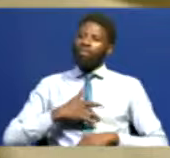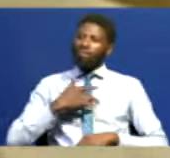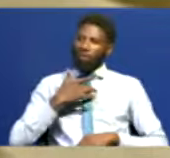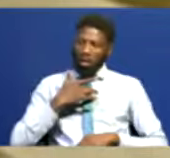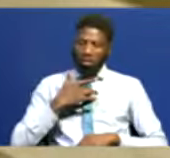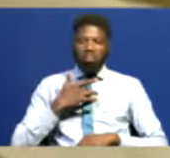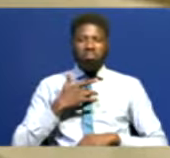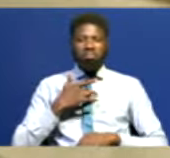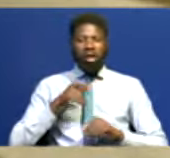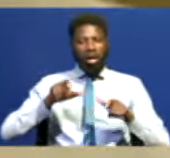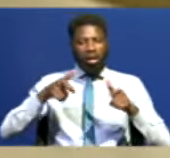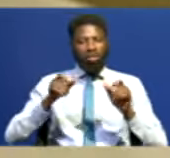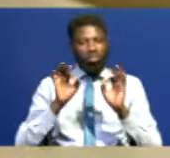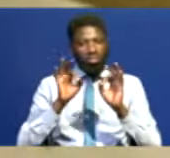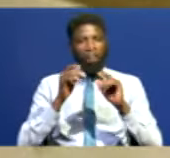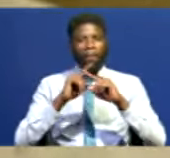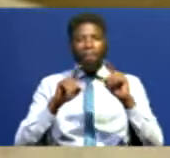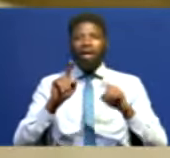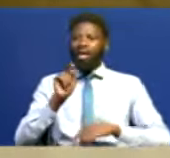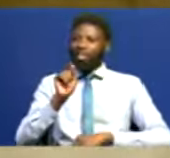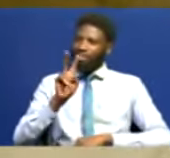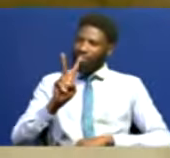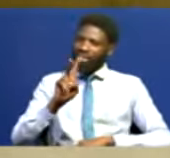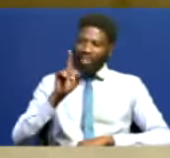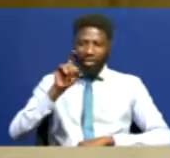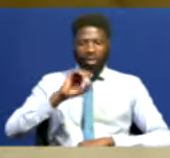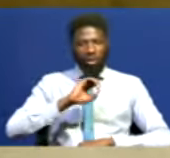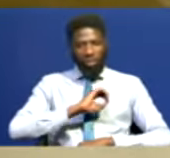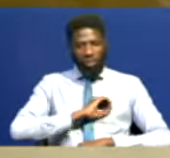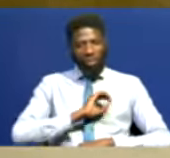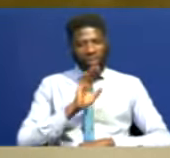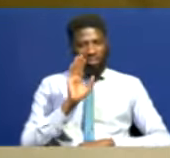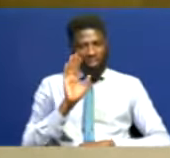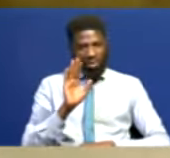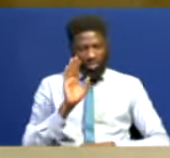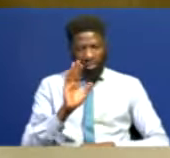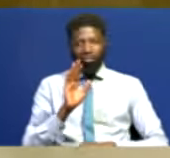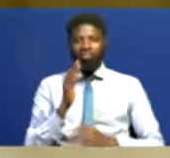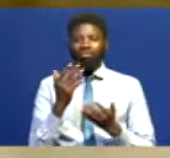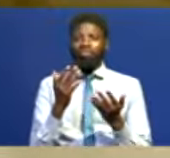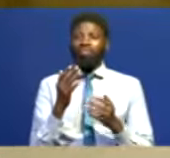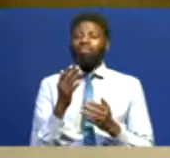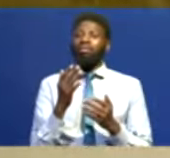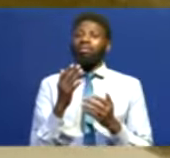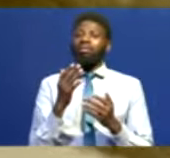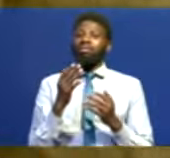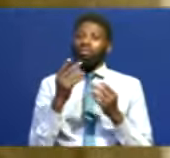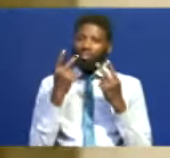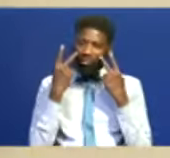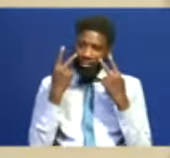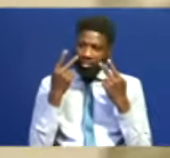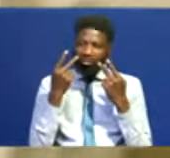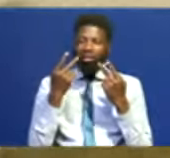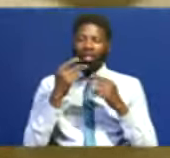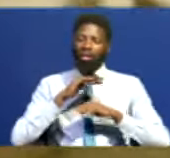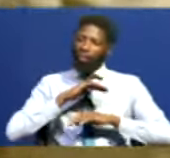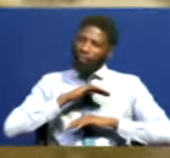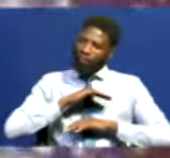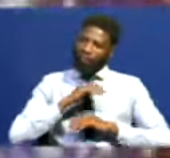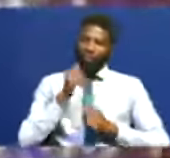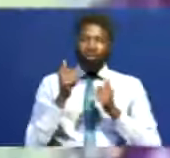yataka kuwa na kitu chake, na kitu cha kushibisha macho ni television.